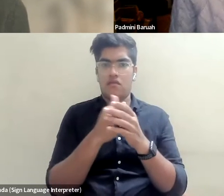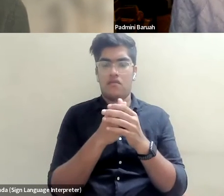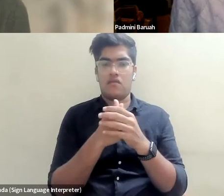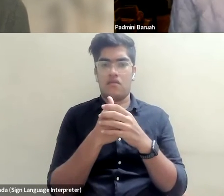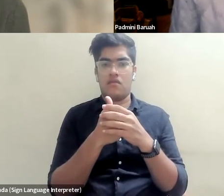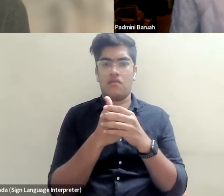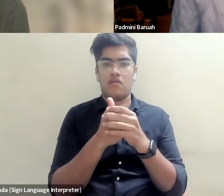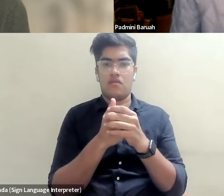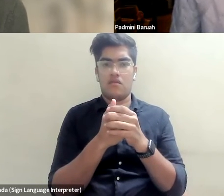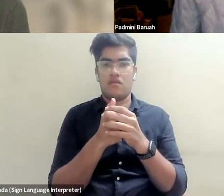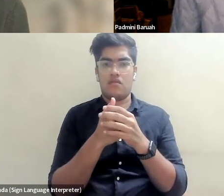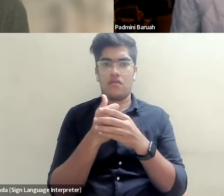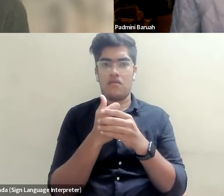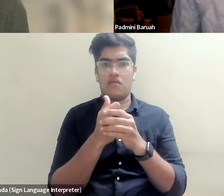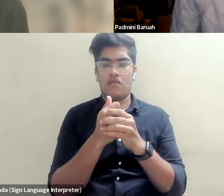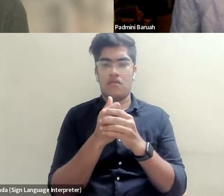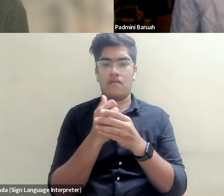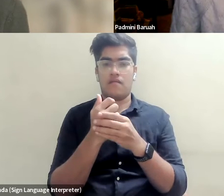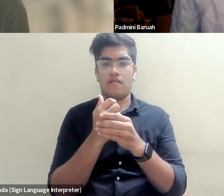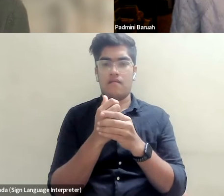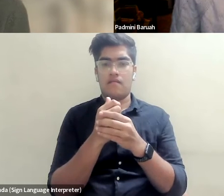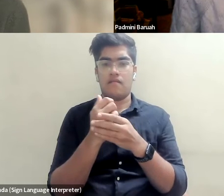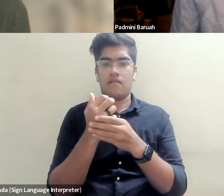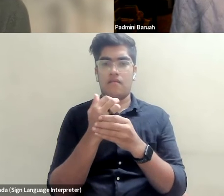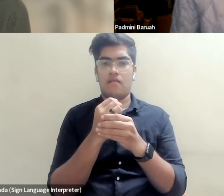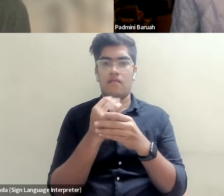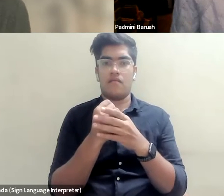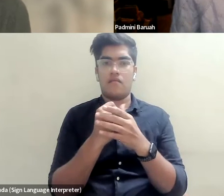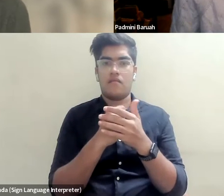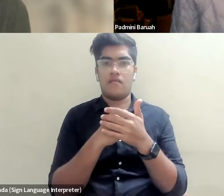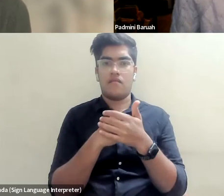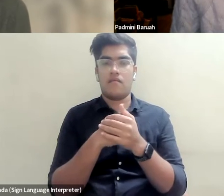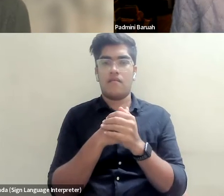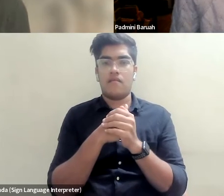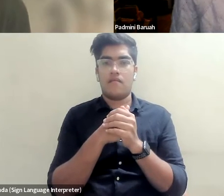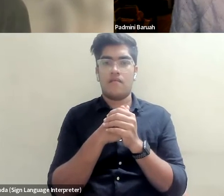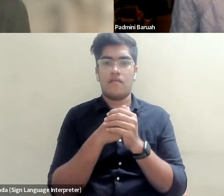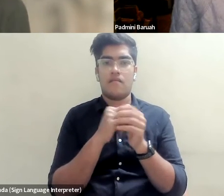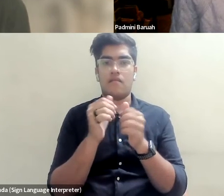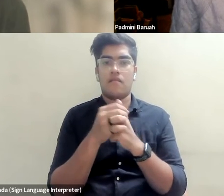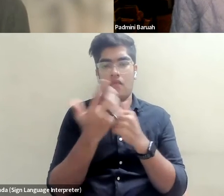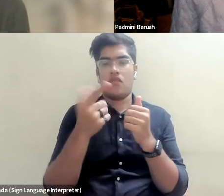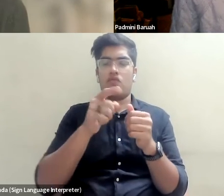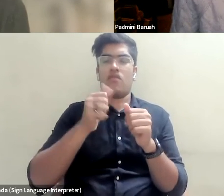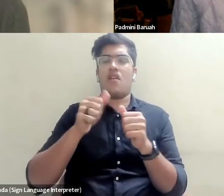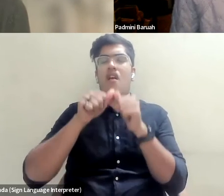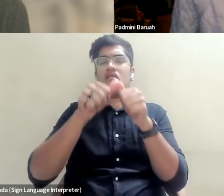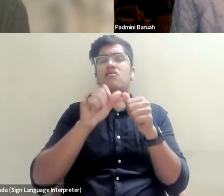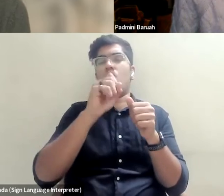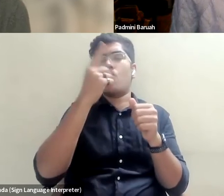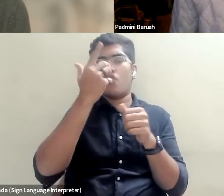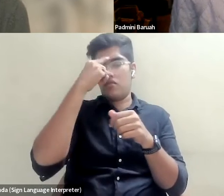get, I suppose he's asking for your views. That's what I understand from the question. Okay. Or you can just answer it in a general context.